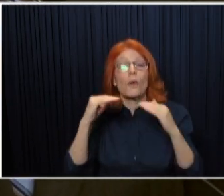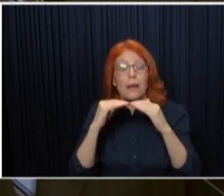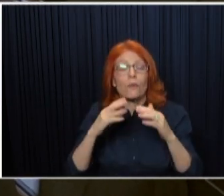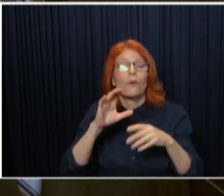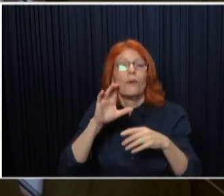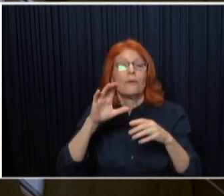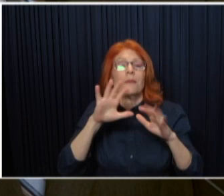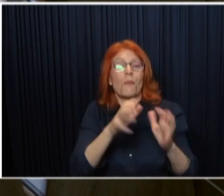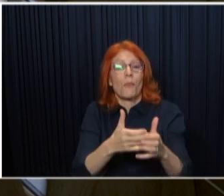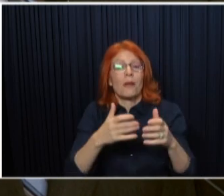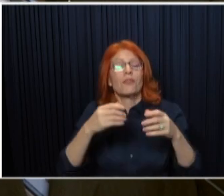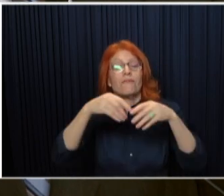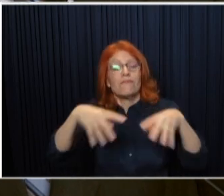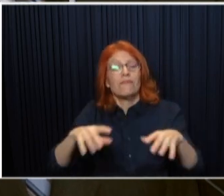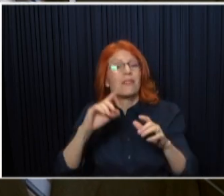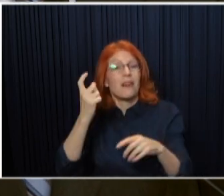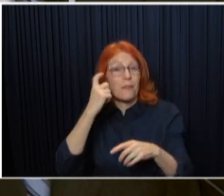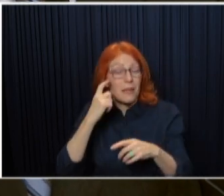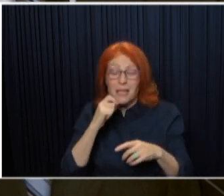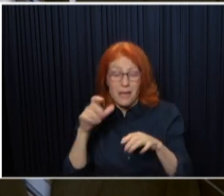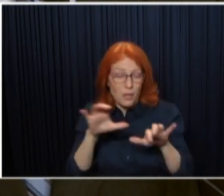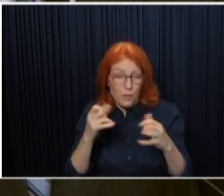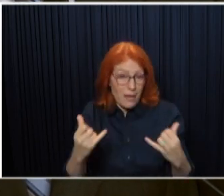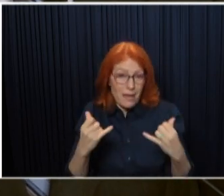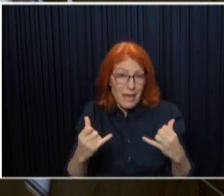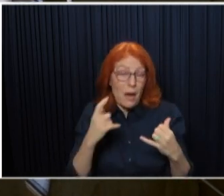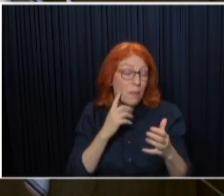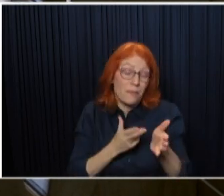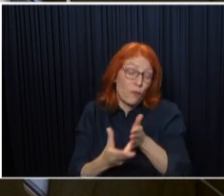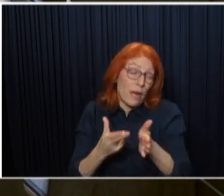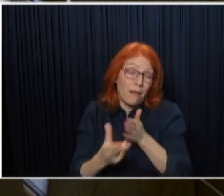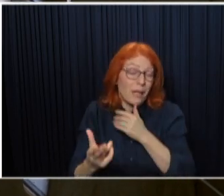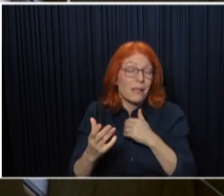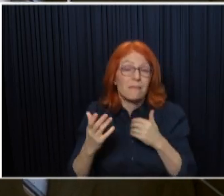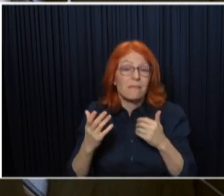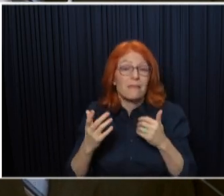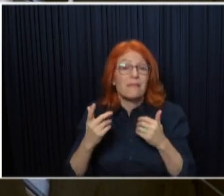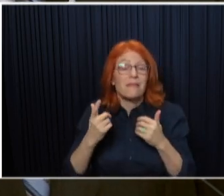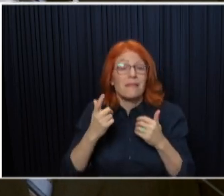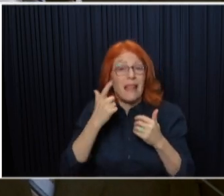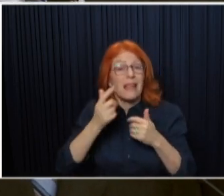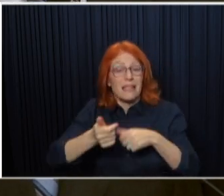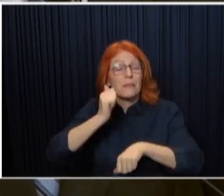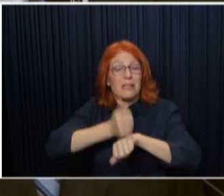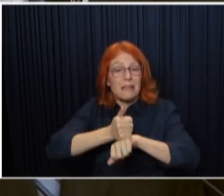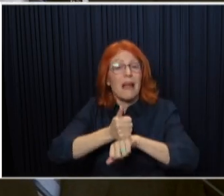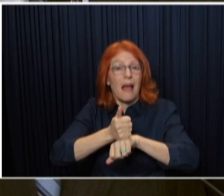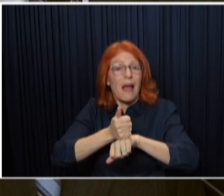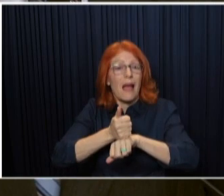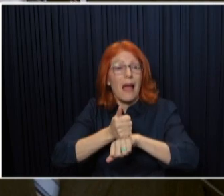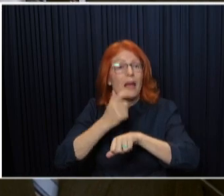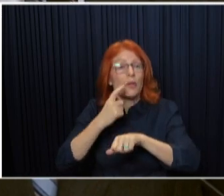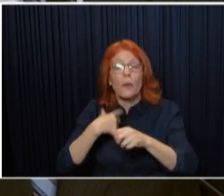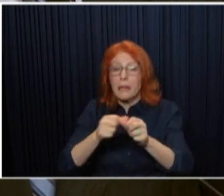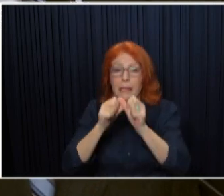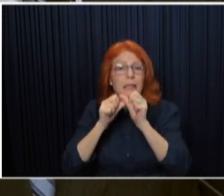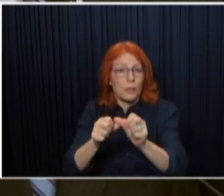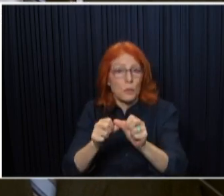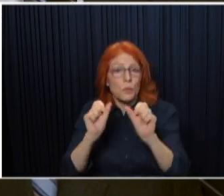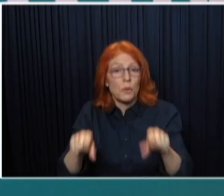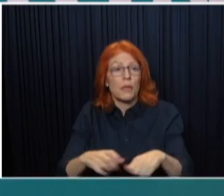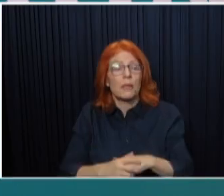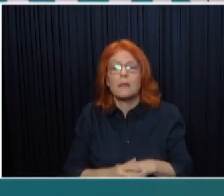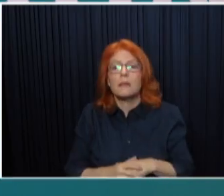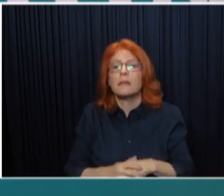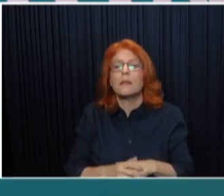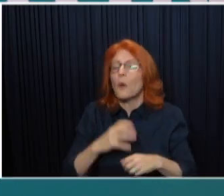government. It's not doing that now, and frankly, we need to set that as the basis so that we continue on. What